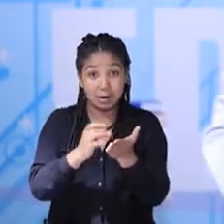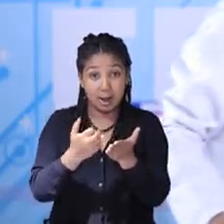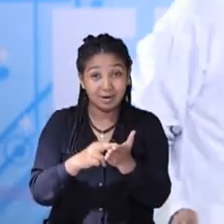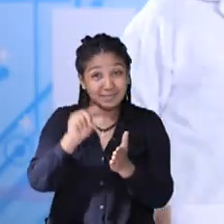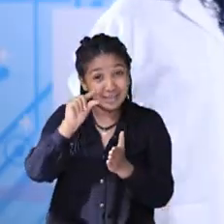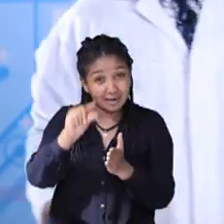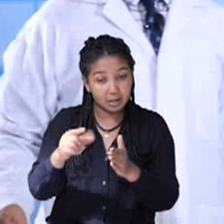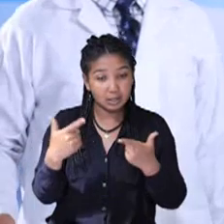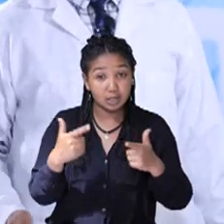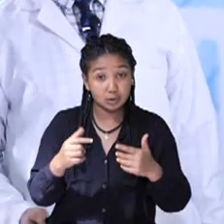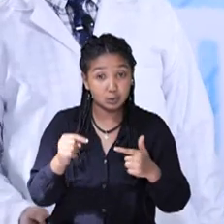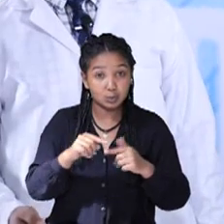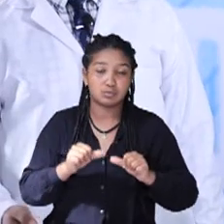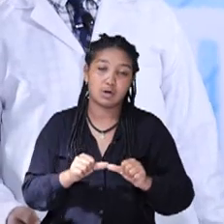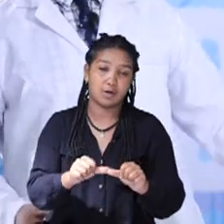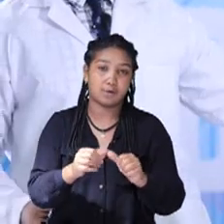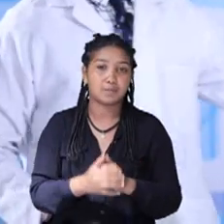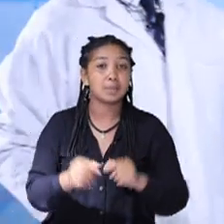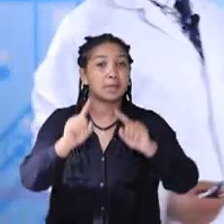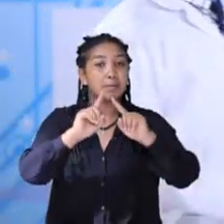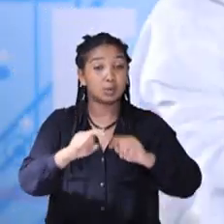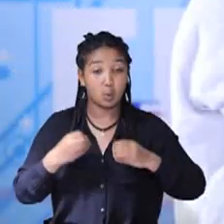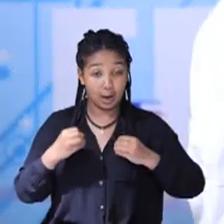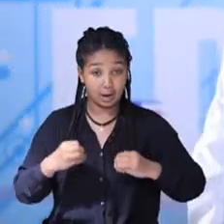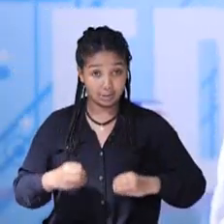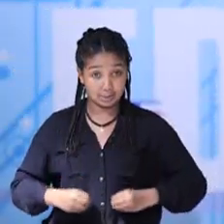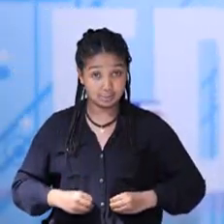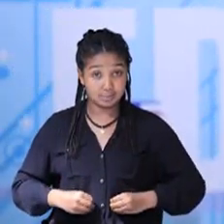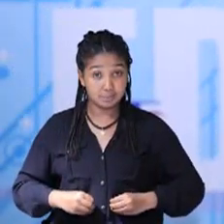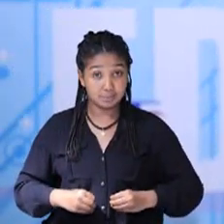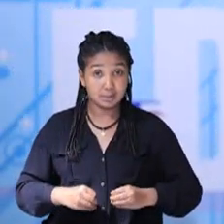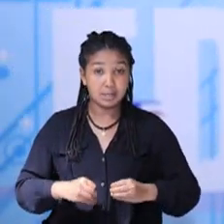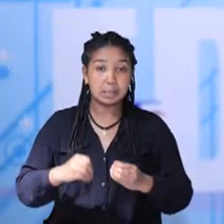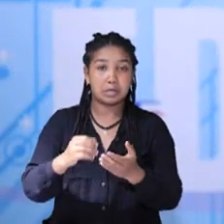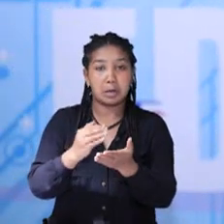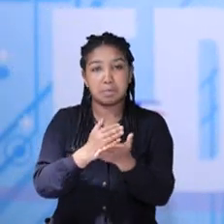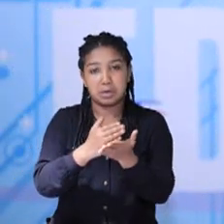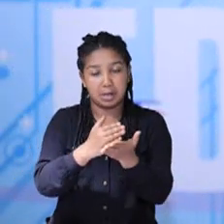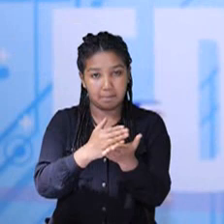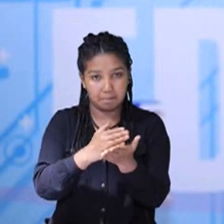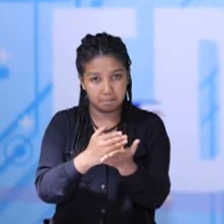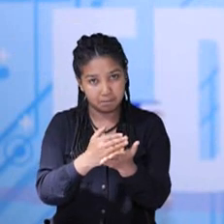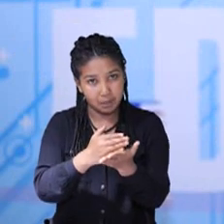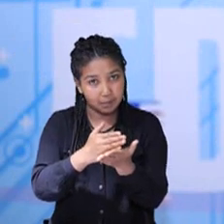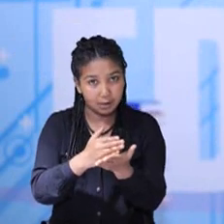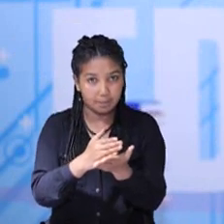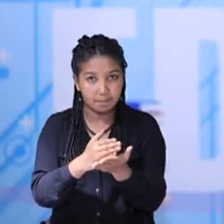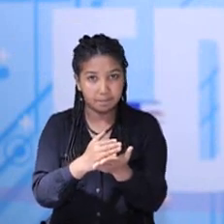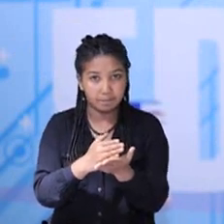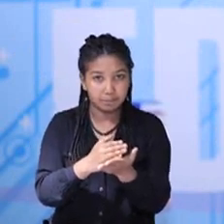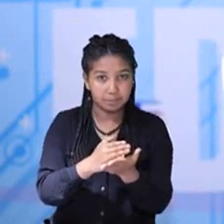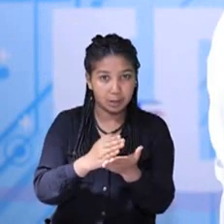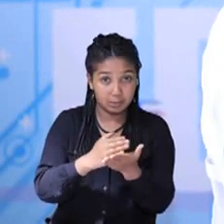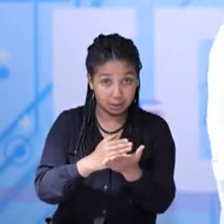a less chance to survive. But organisms in a medium size or a medium,